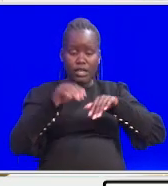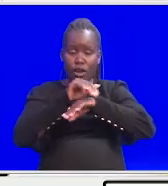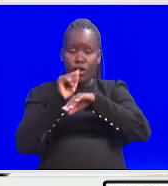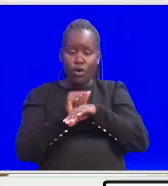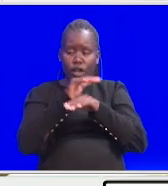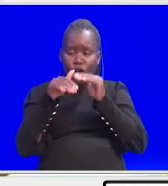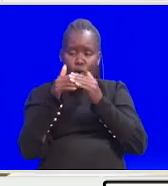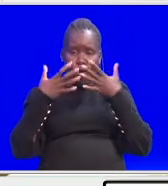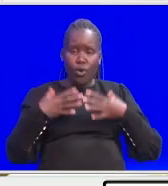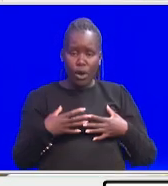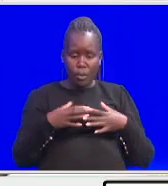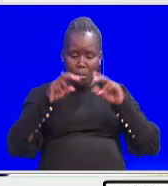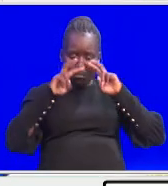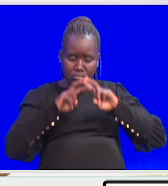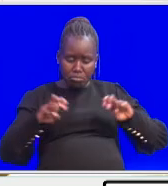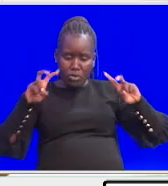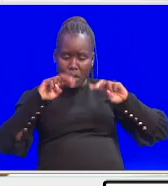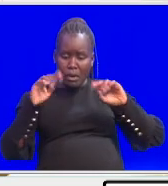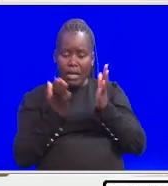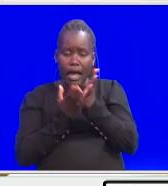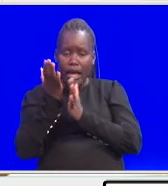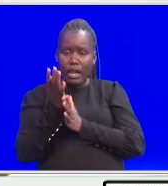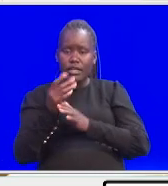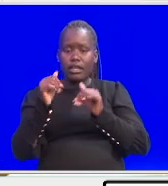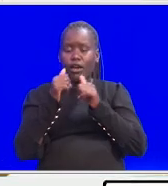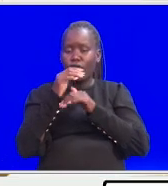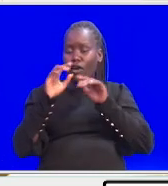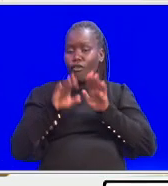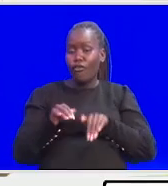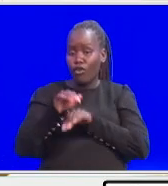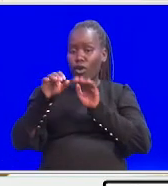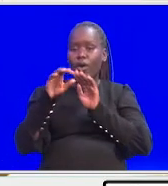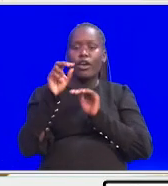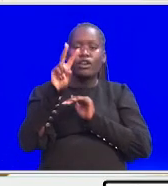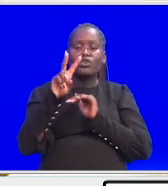all stakeholders to respect a right enshrined in the 2010 Constitution.